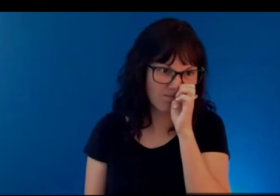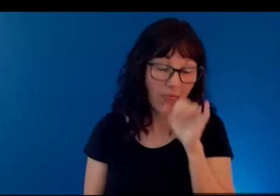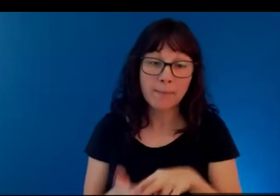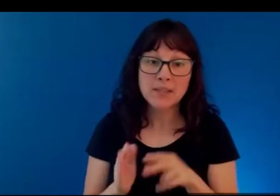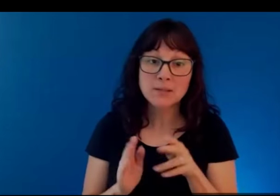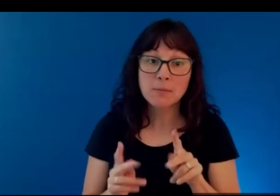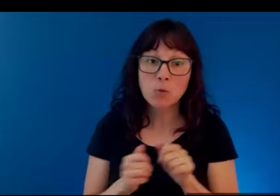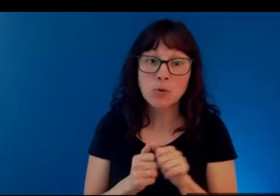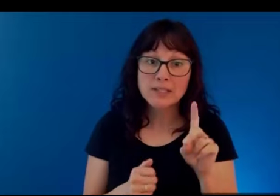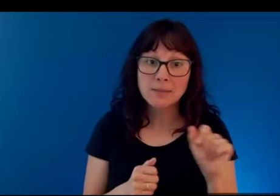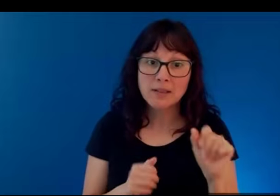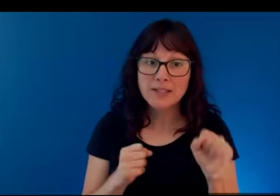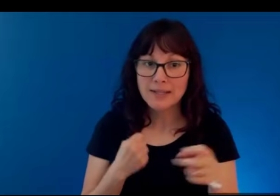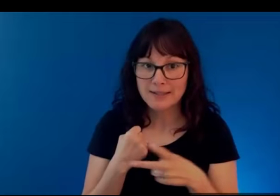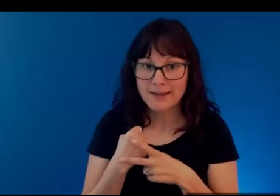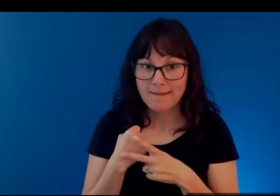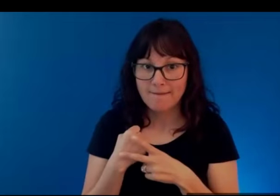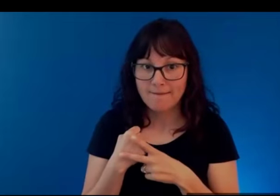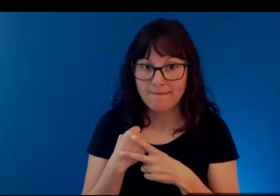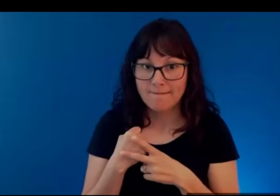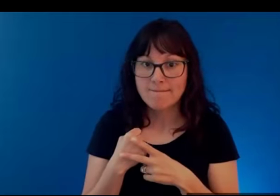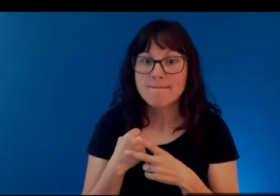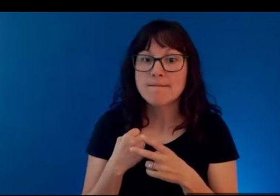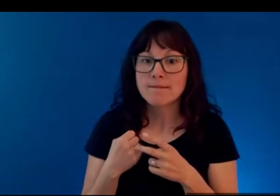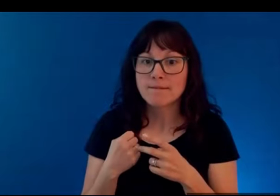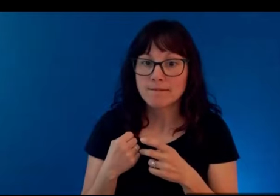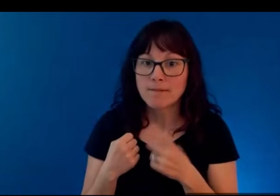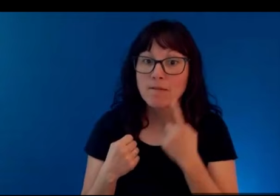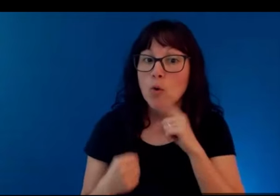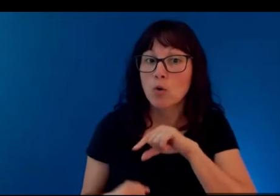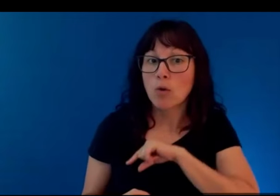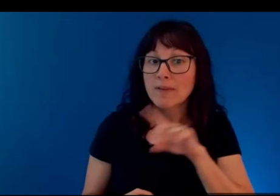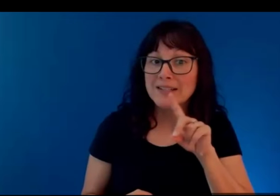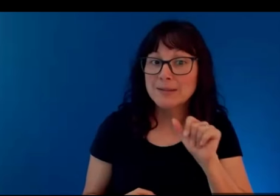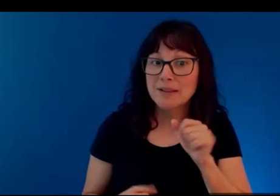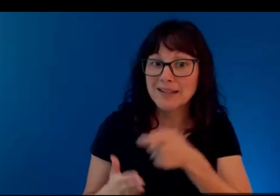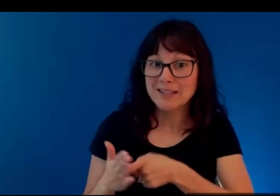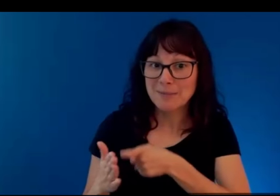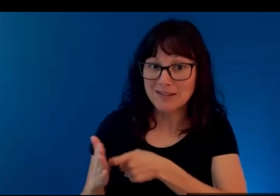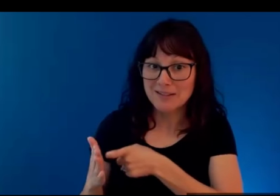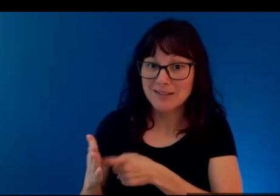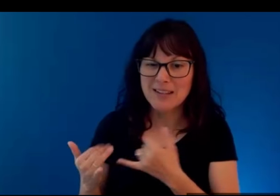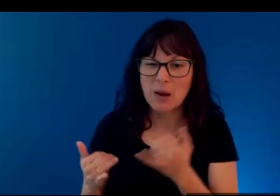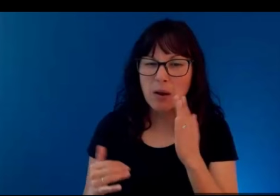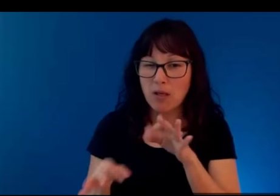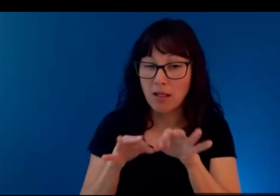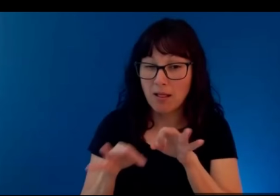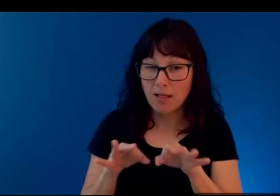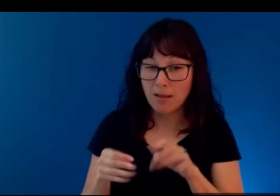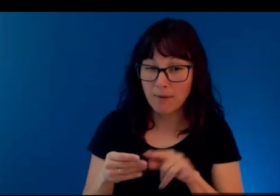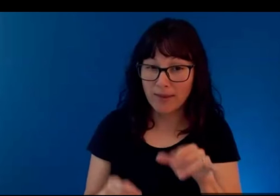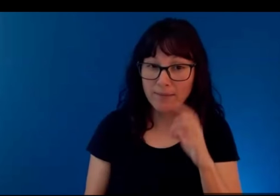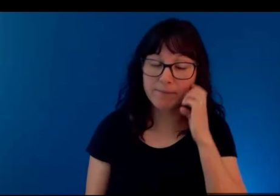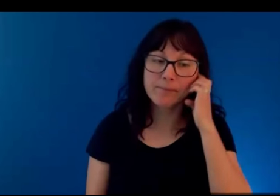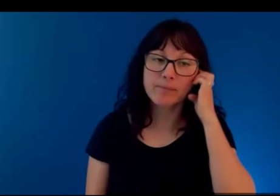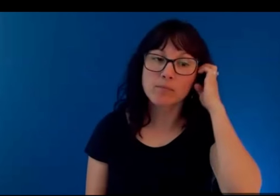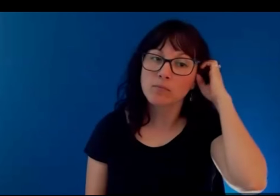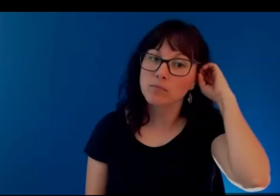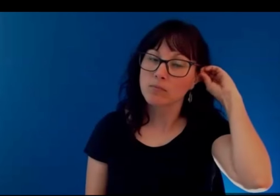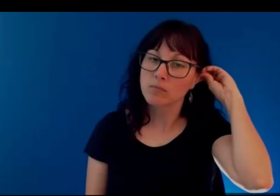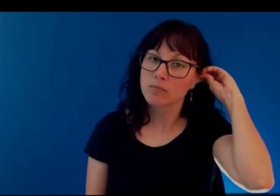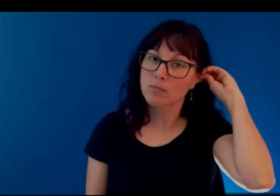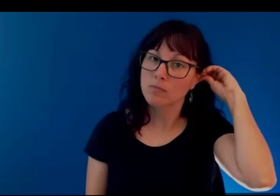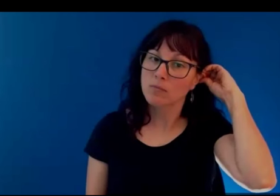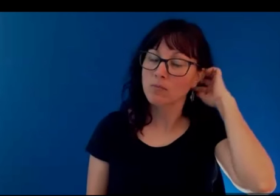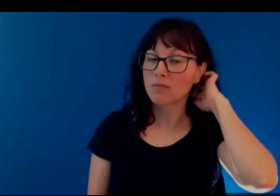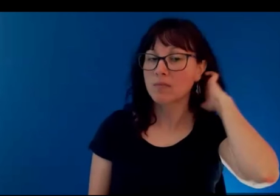with disabilities to save towards qualified disability expenses, and I'm going to tell you all about it now. So